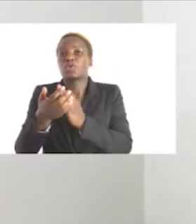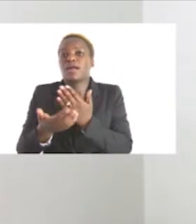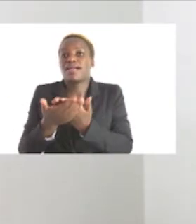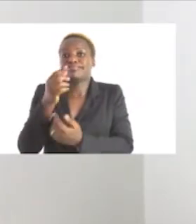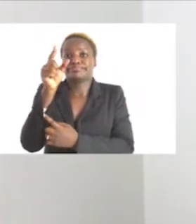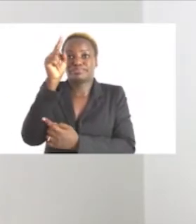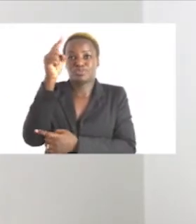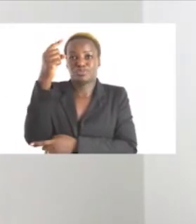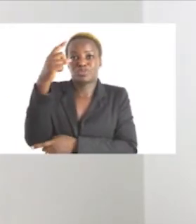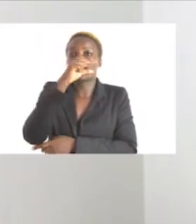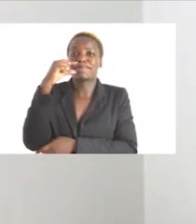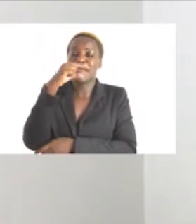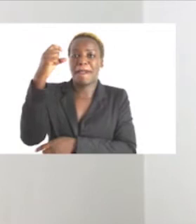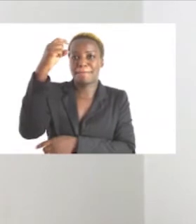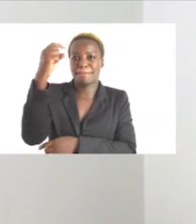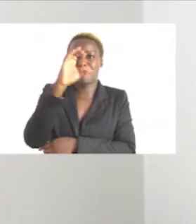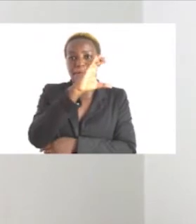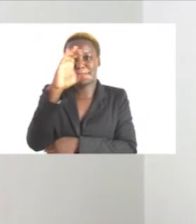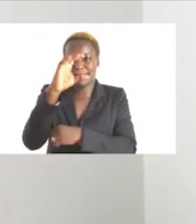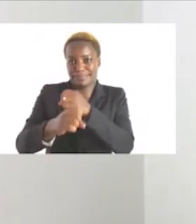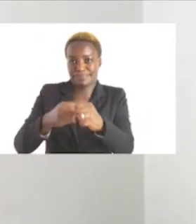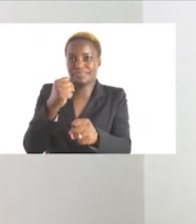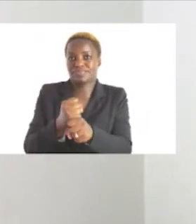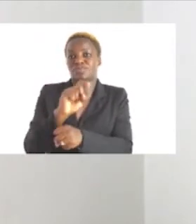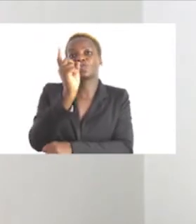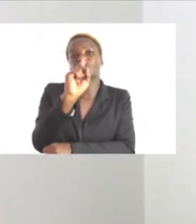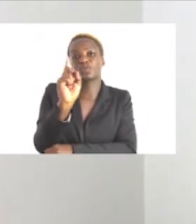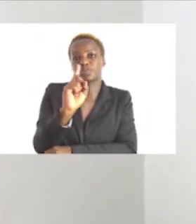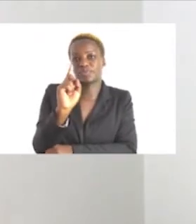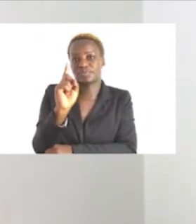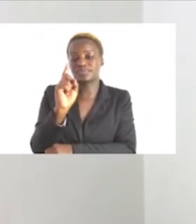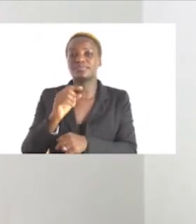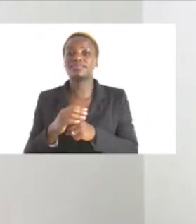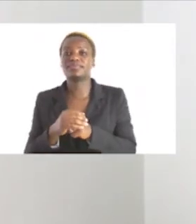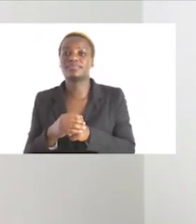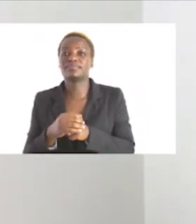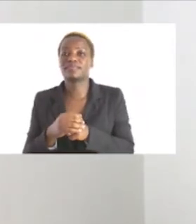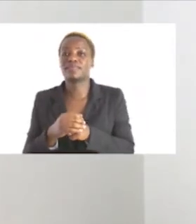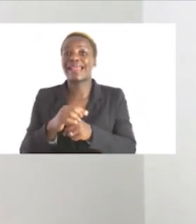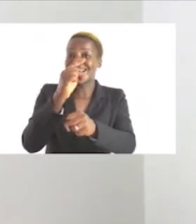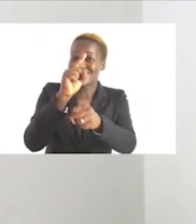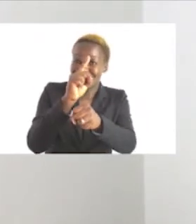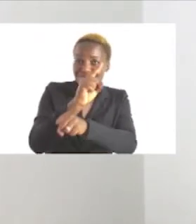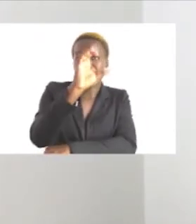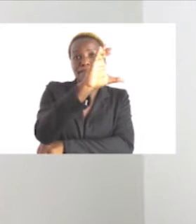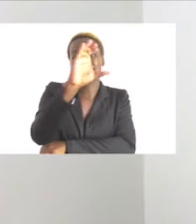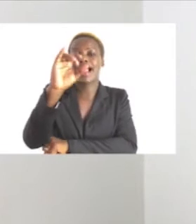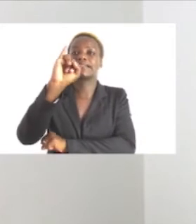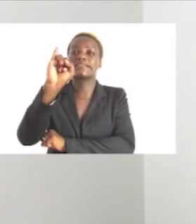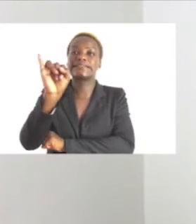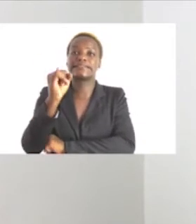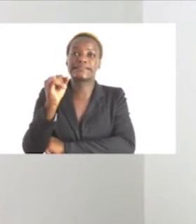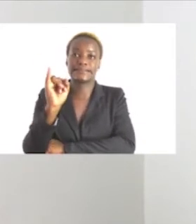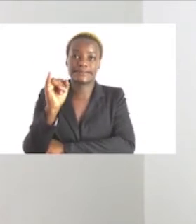the names, the months of the year here for us, with us, sorry. The first month is the